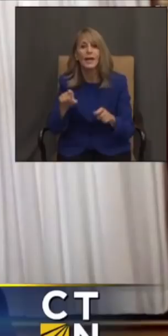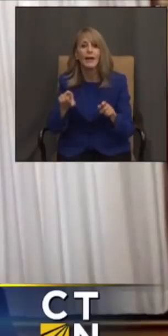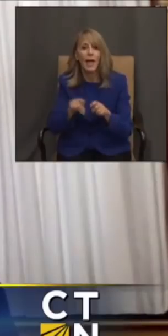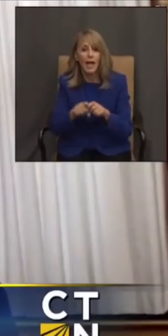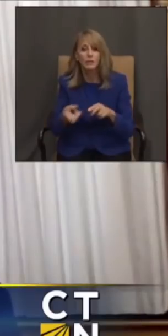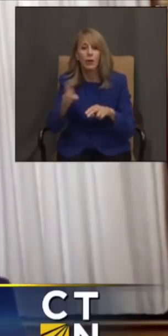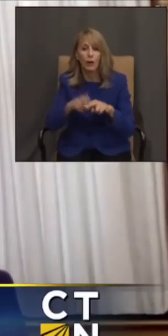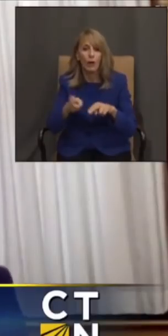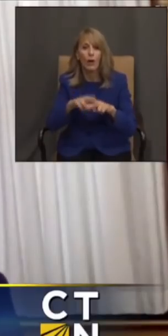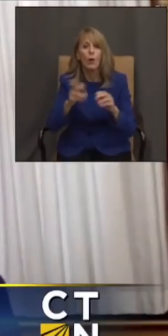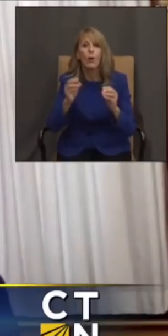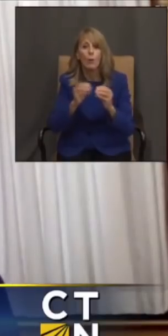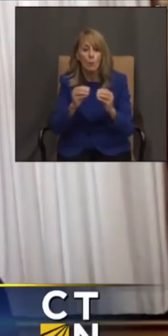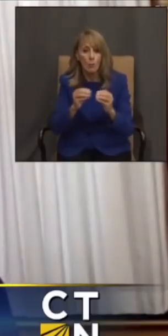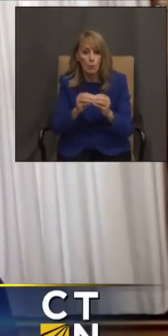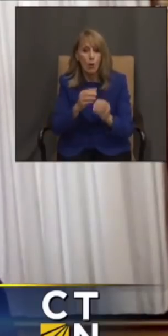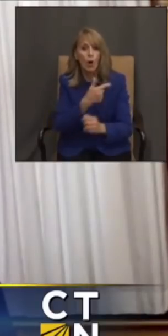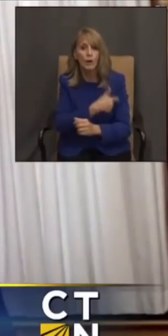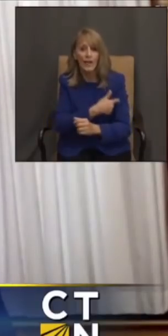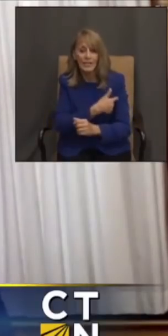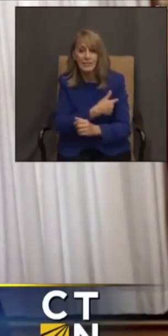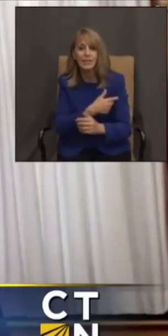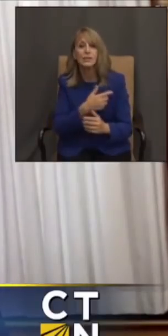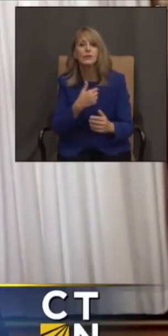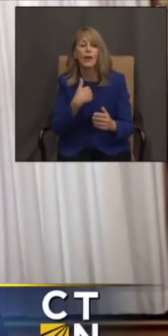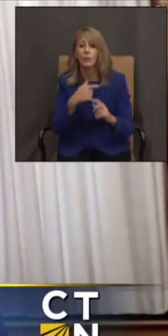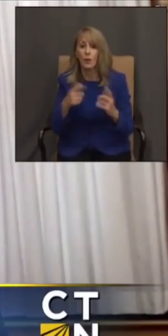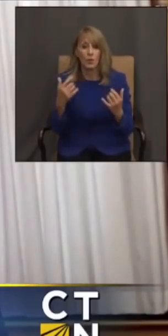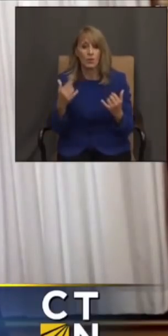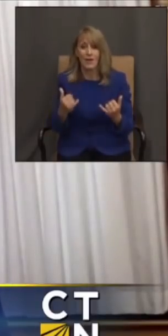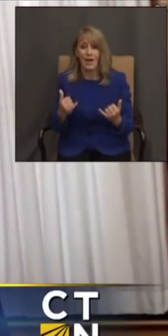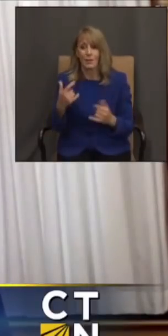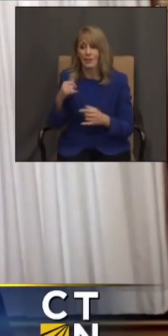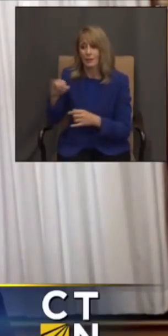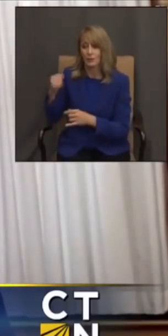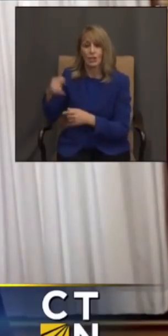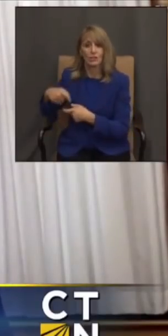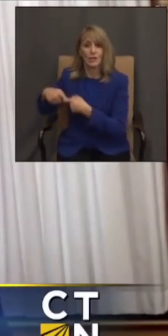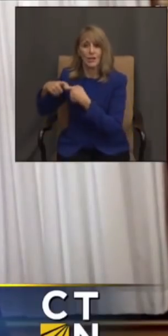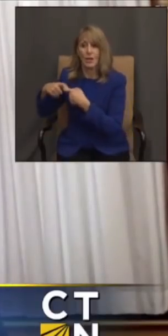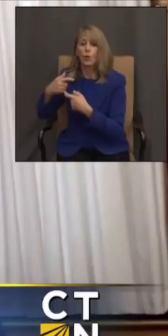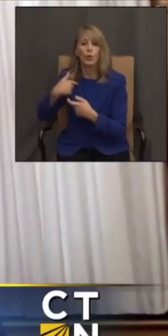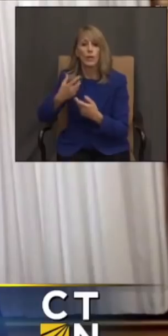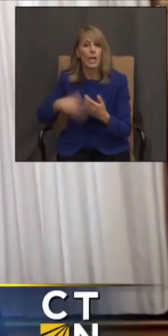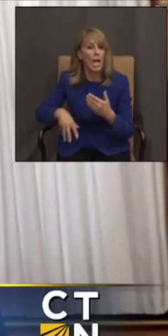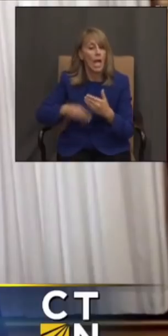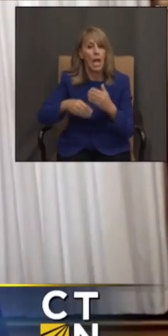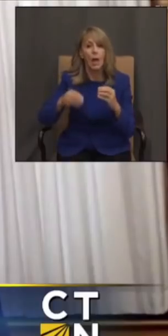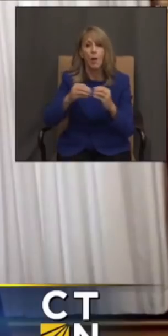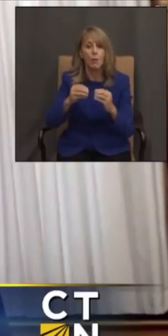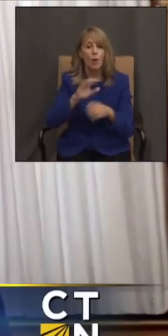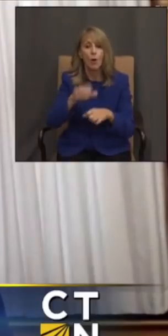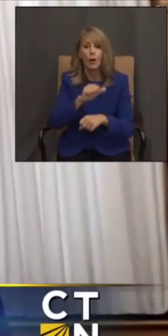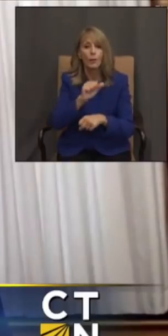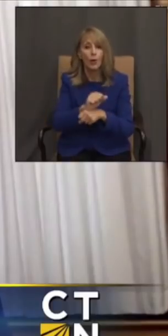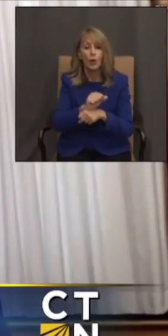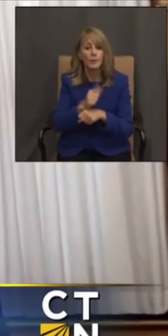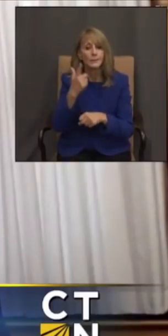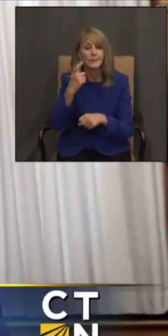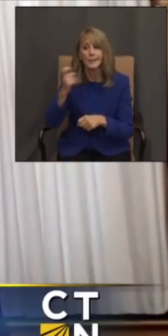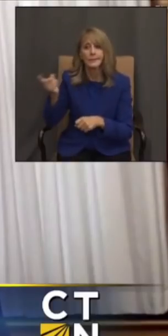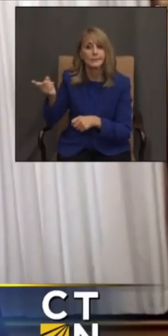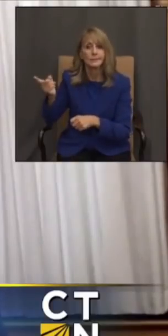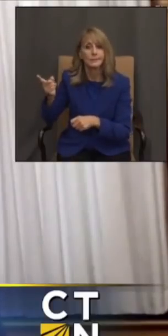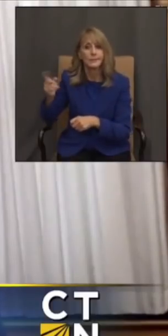visibility to that additional inventory. We just haven't been able to add as many additional appointments this week because we weren't able to use the J&J, and